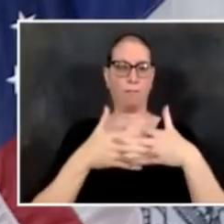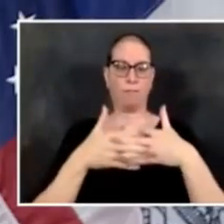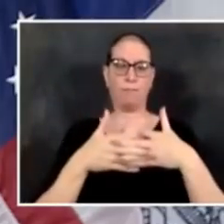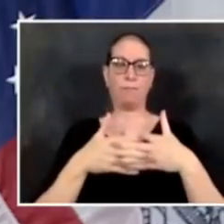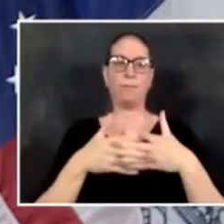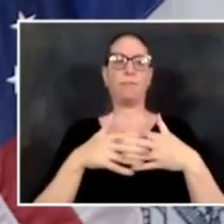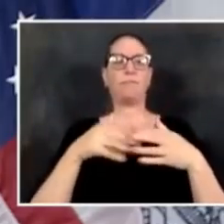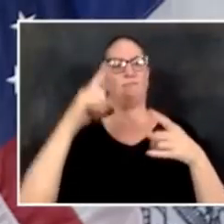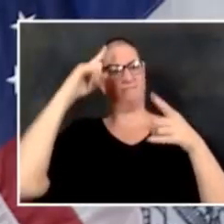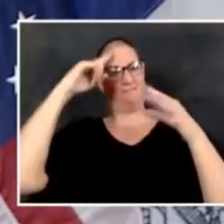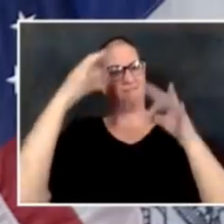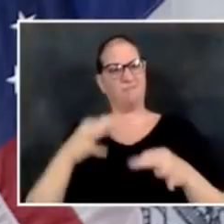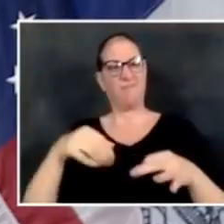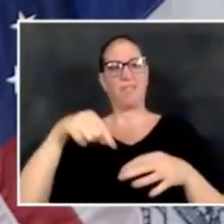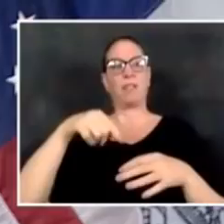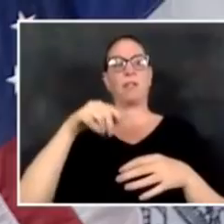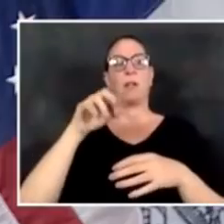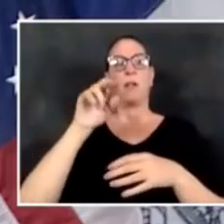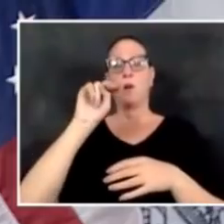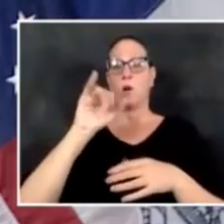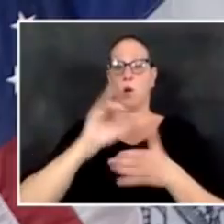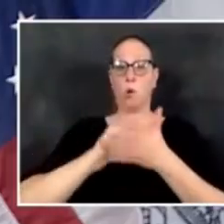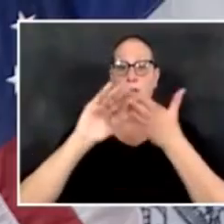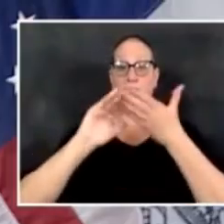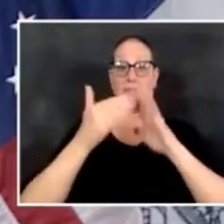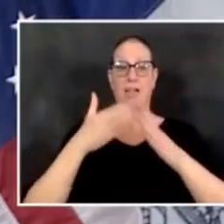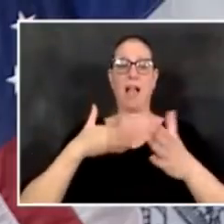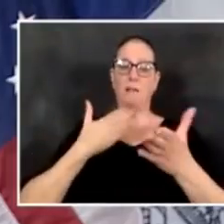and the right of free speech, and the right of protest.